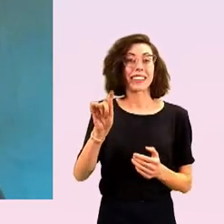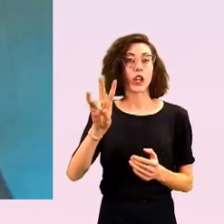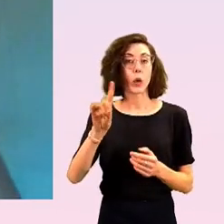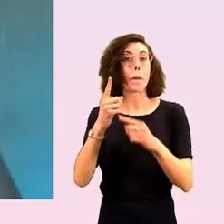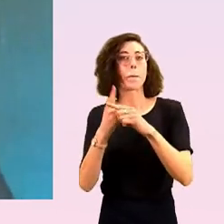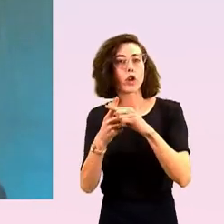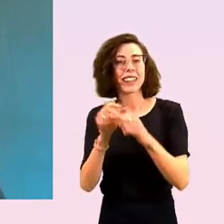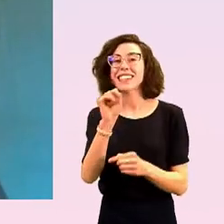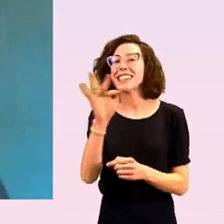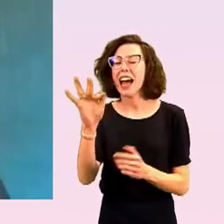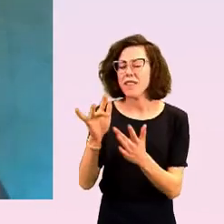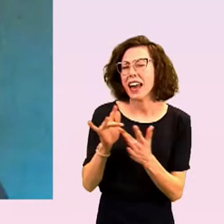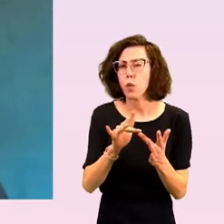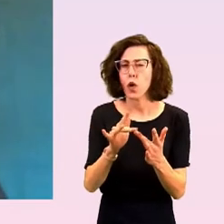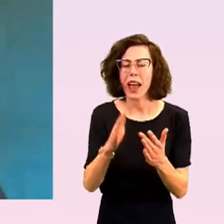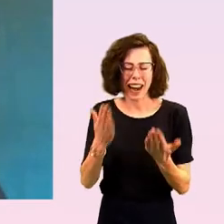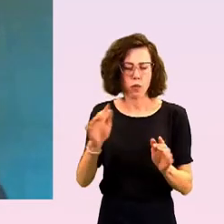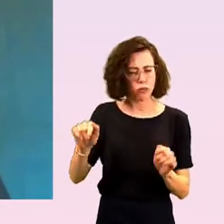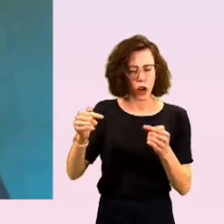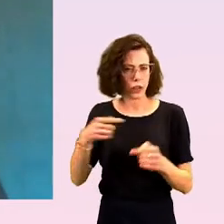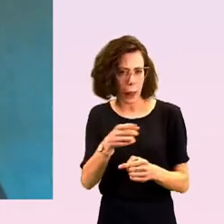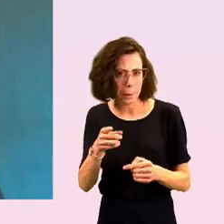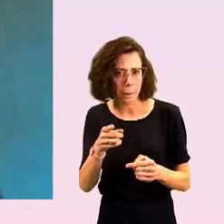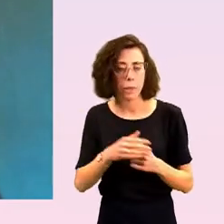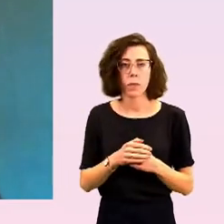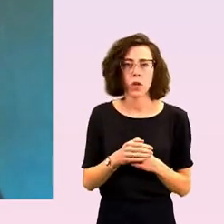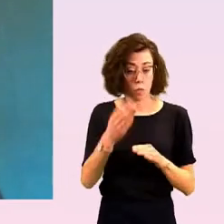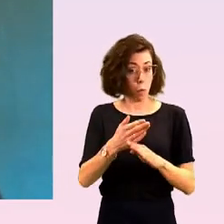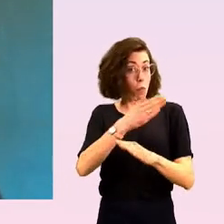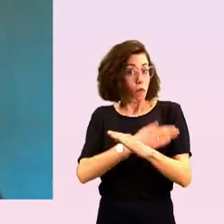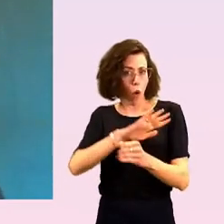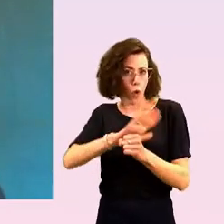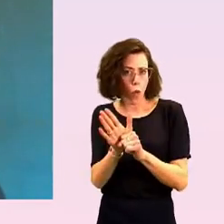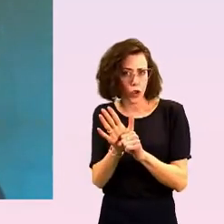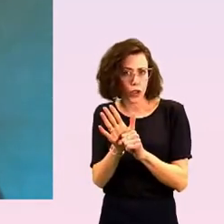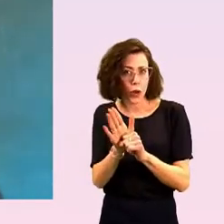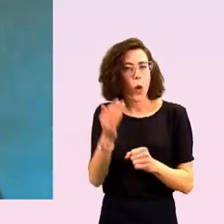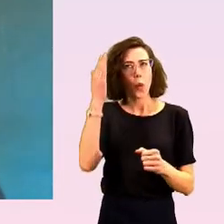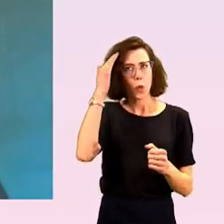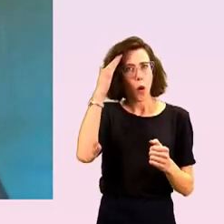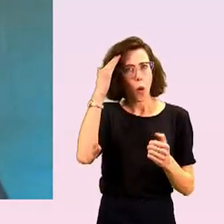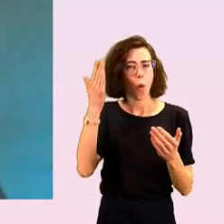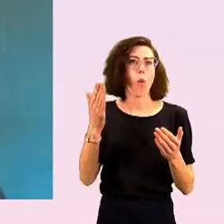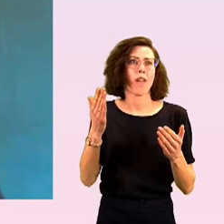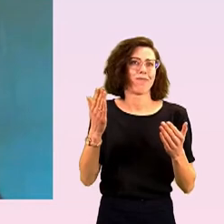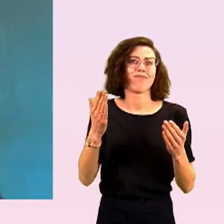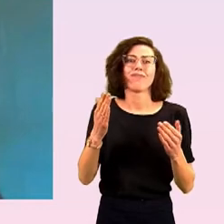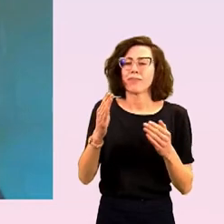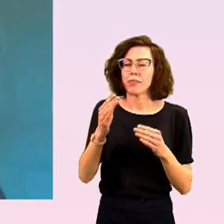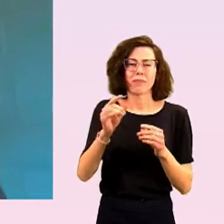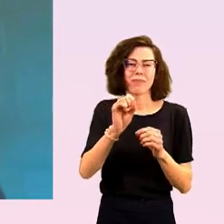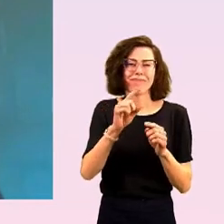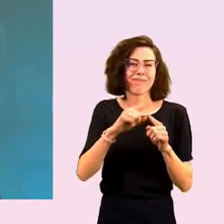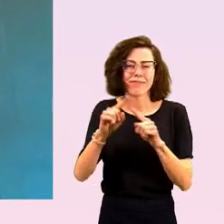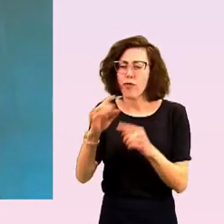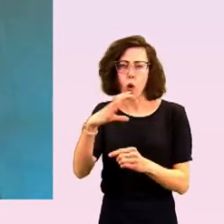how they've been put to the test. So we know before COVID, the world was full of employers investing heavily in staff